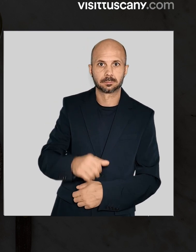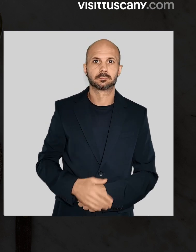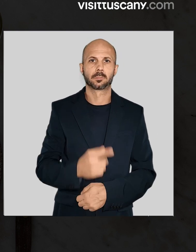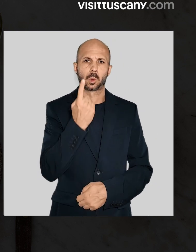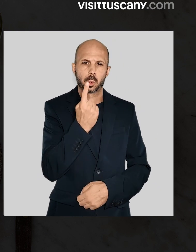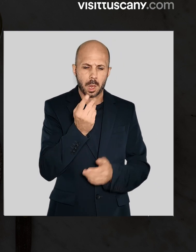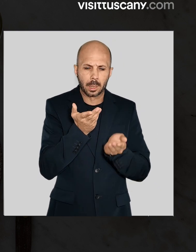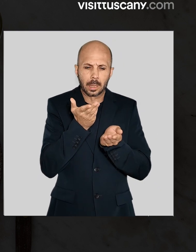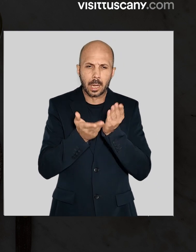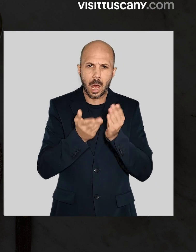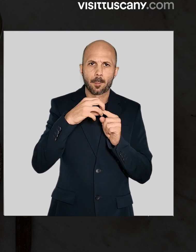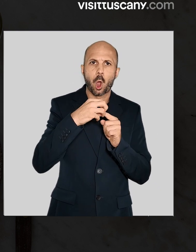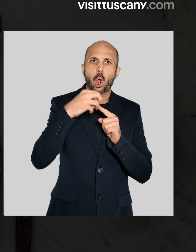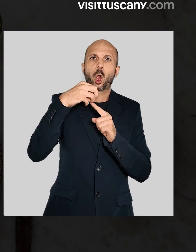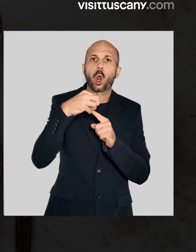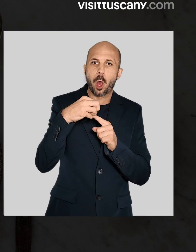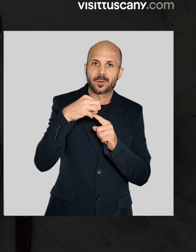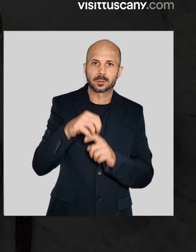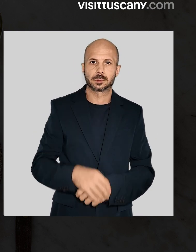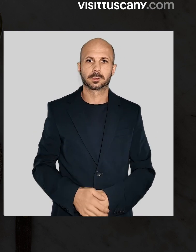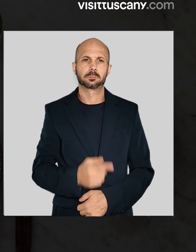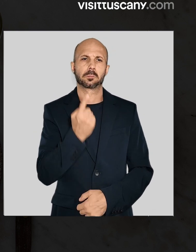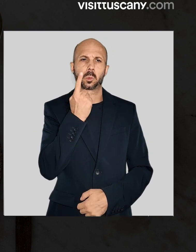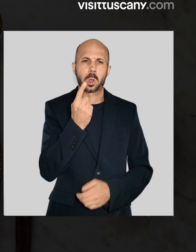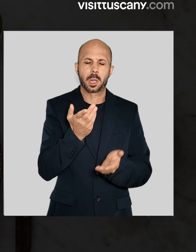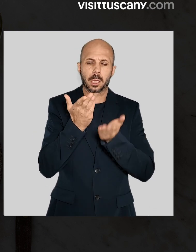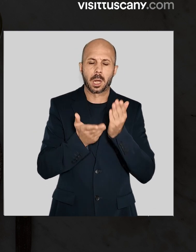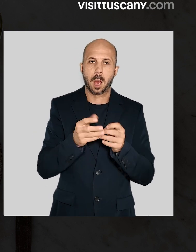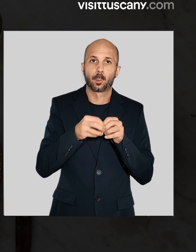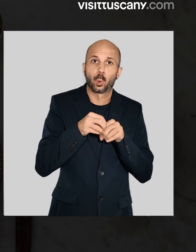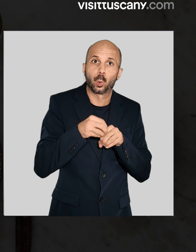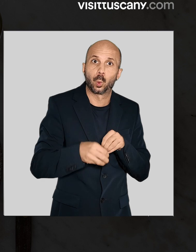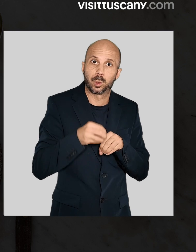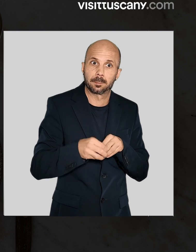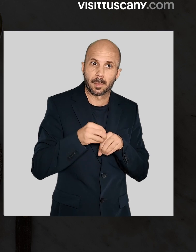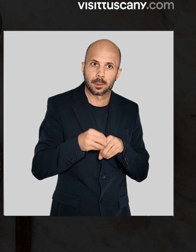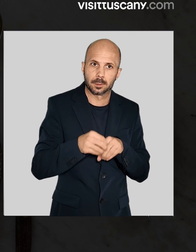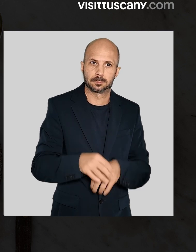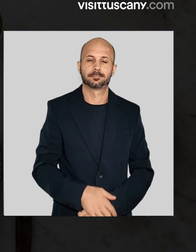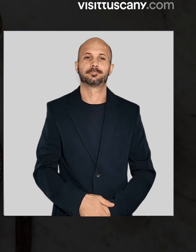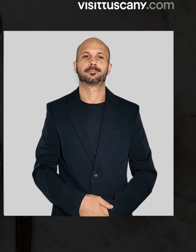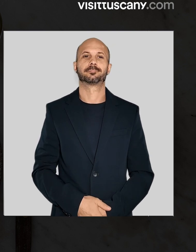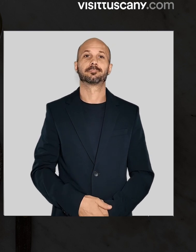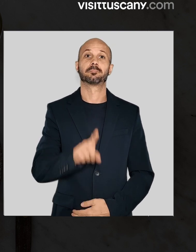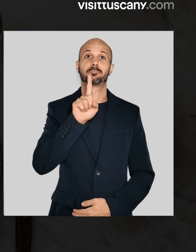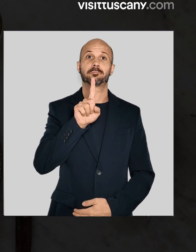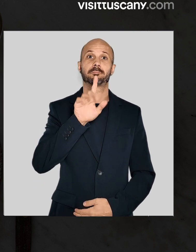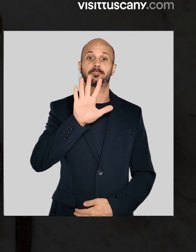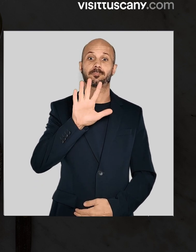3 grams of maces, 1 gram of cloves, 1 gram of nutmeg,